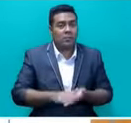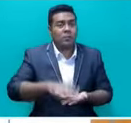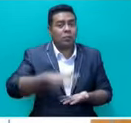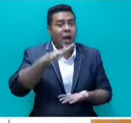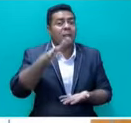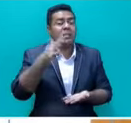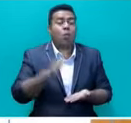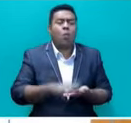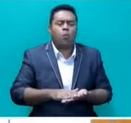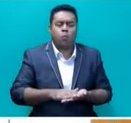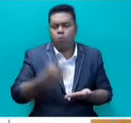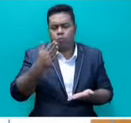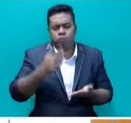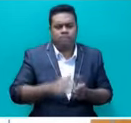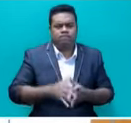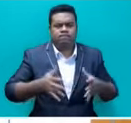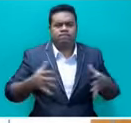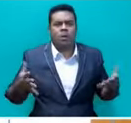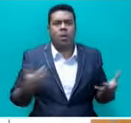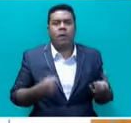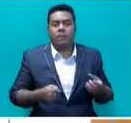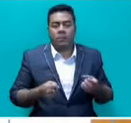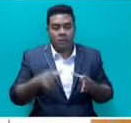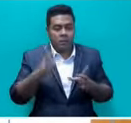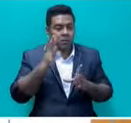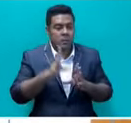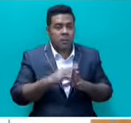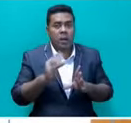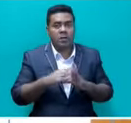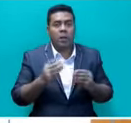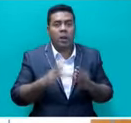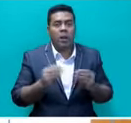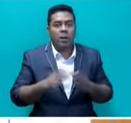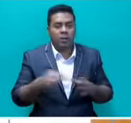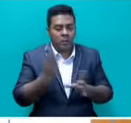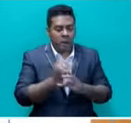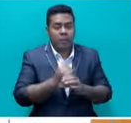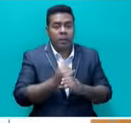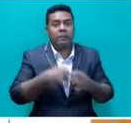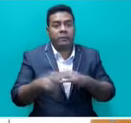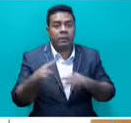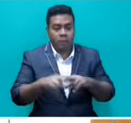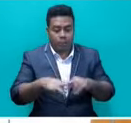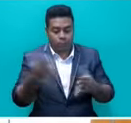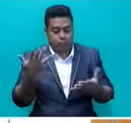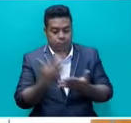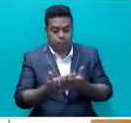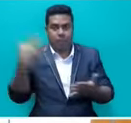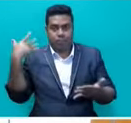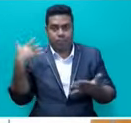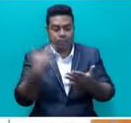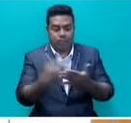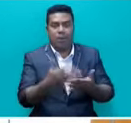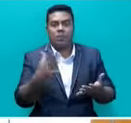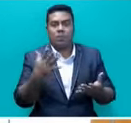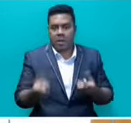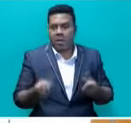offenses in Fiji. We have to take proactive steps. It's also about having a registry